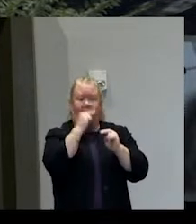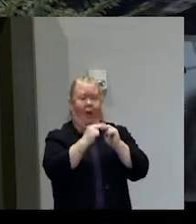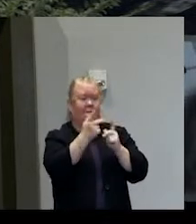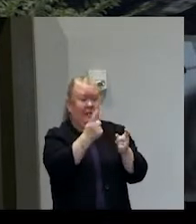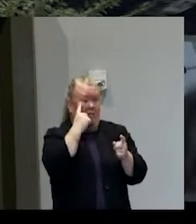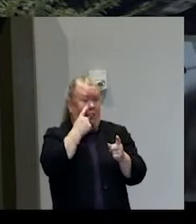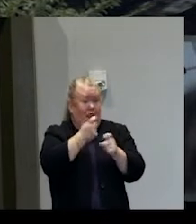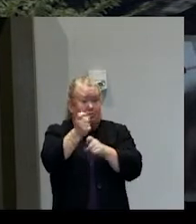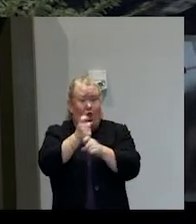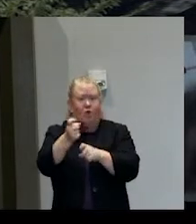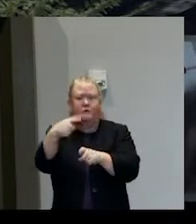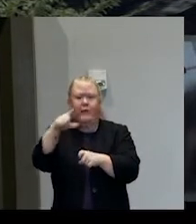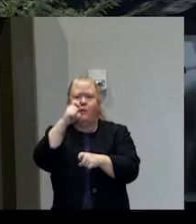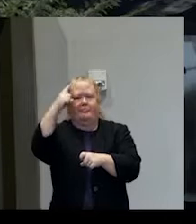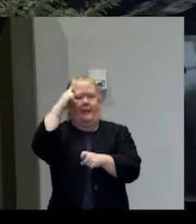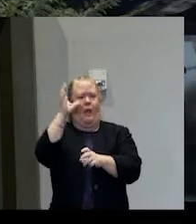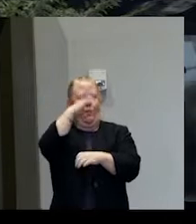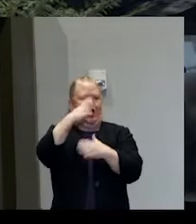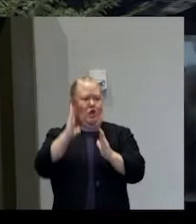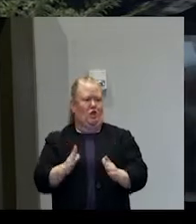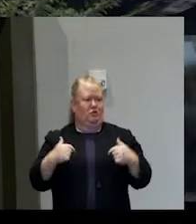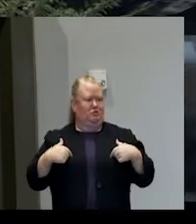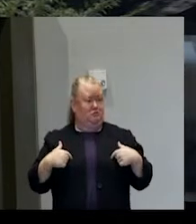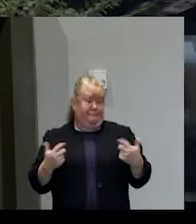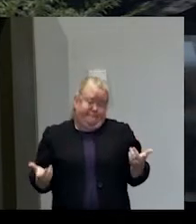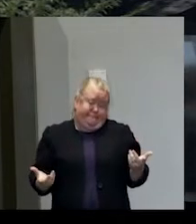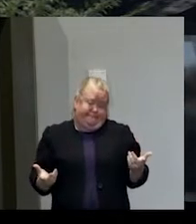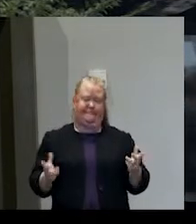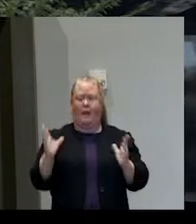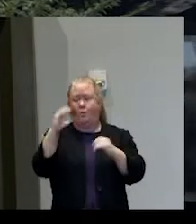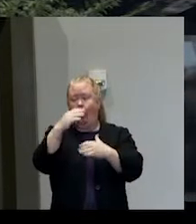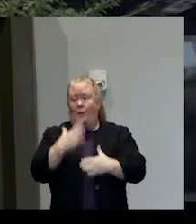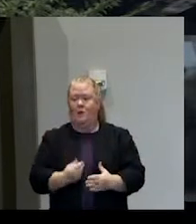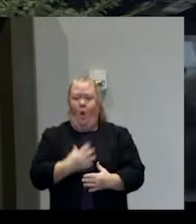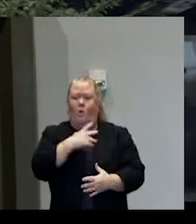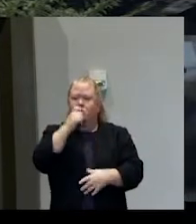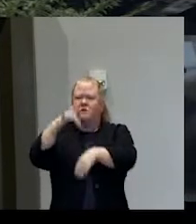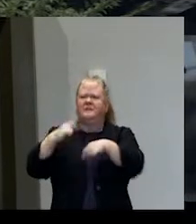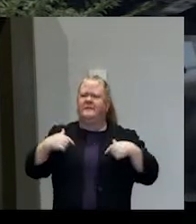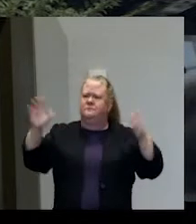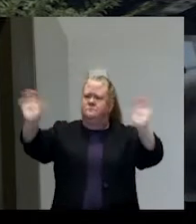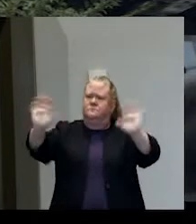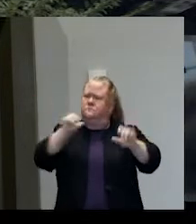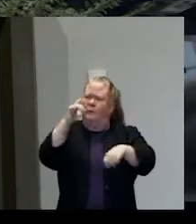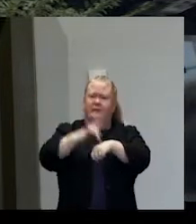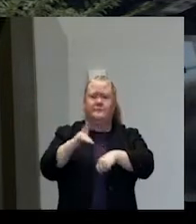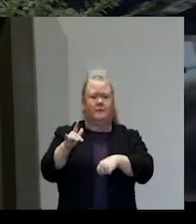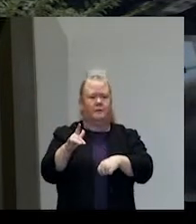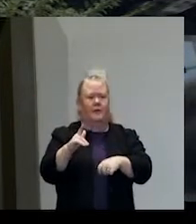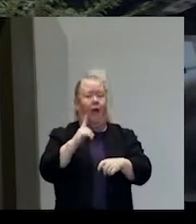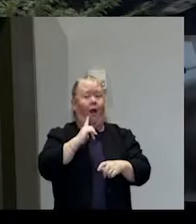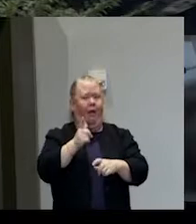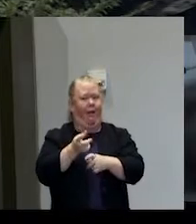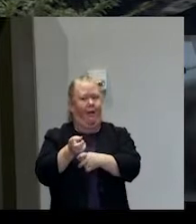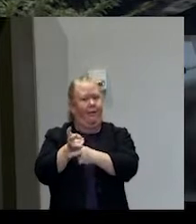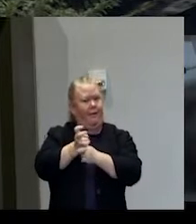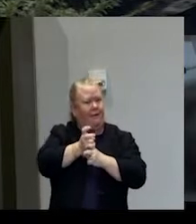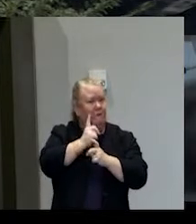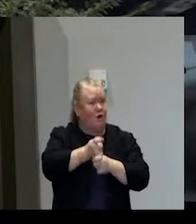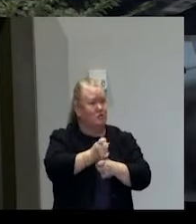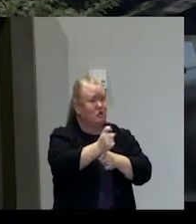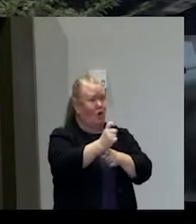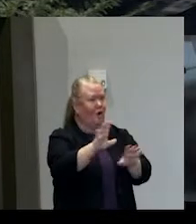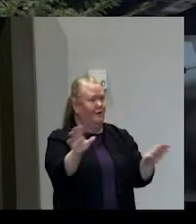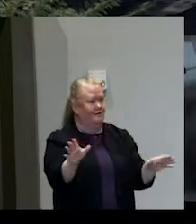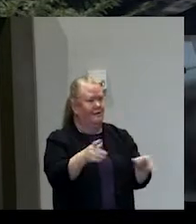was joking, they wouldn't think I was so weird, but all the jokes were inspired because don't touch me. Or don't touch that and turn it